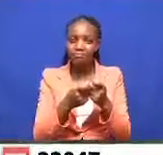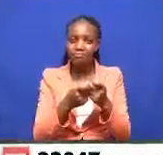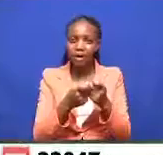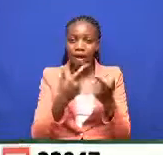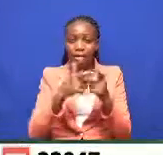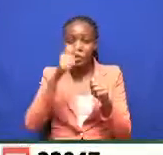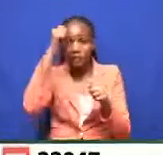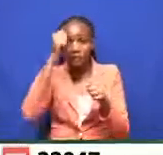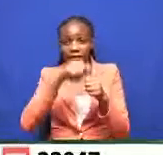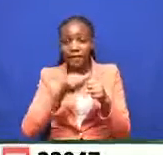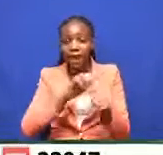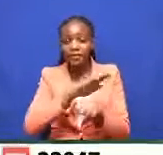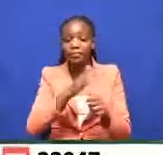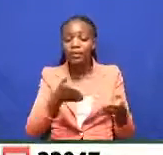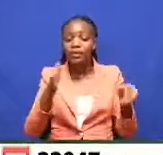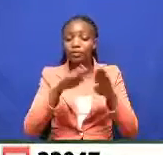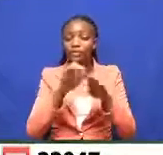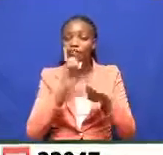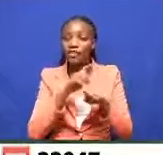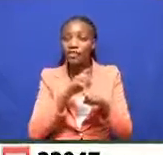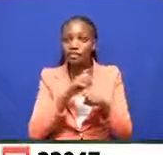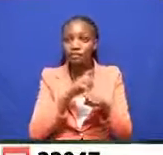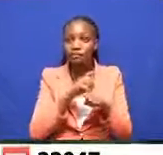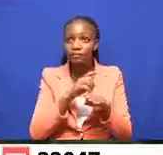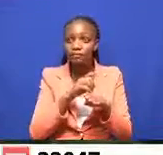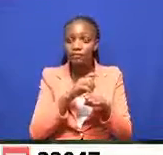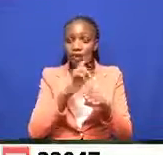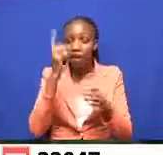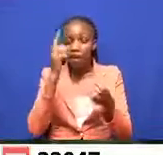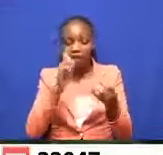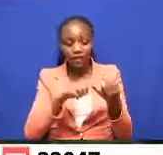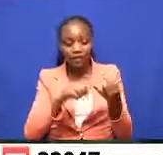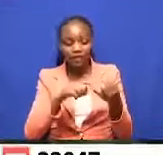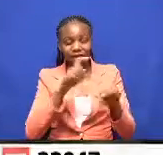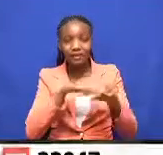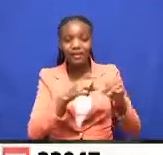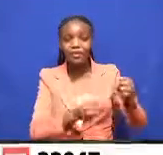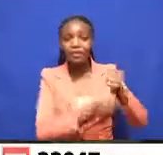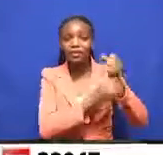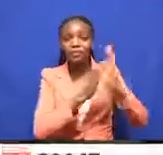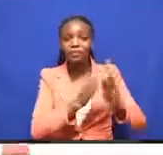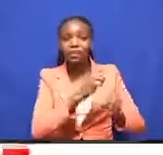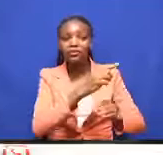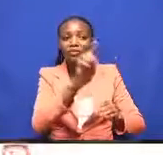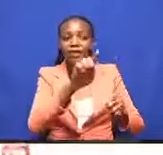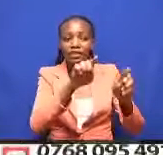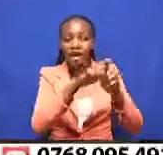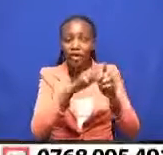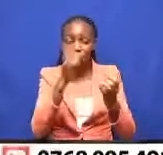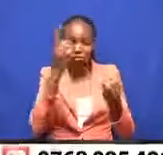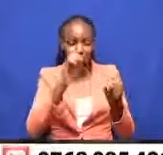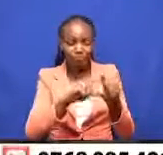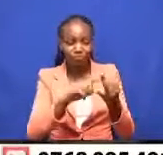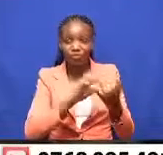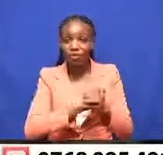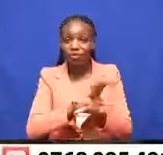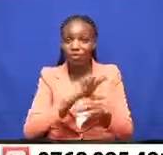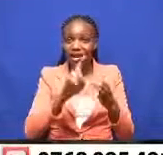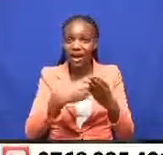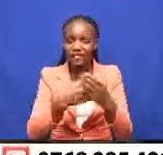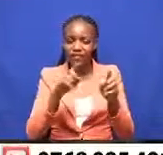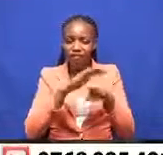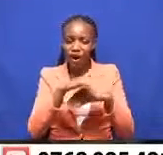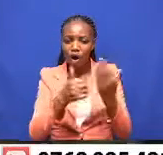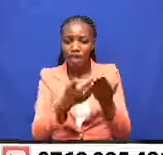first by the departure of the sponsor and now by the pandemic. And for that